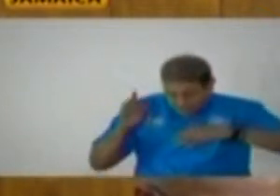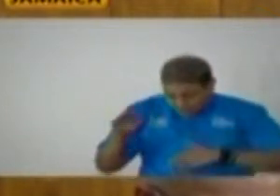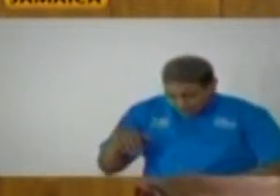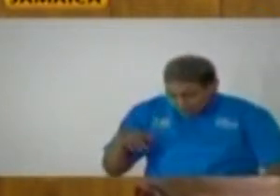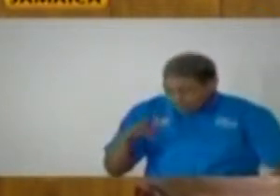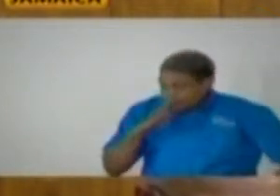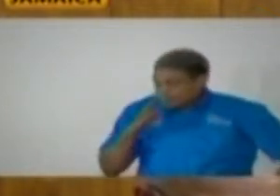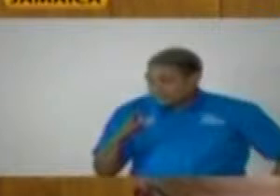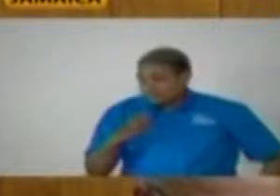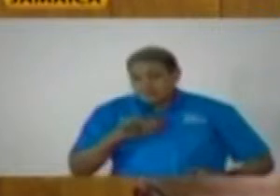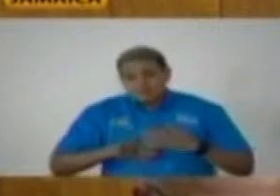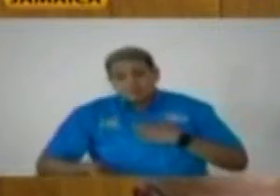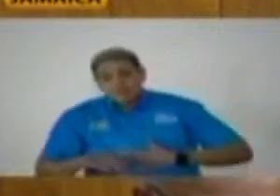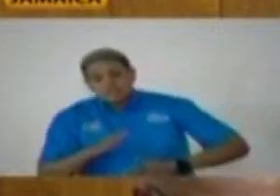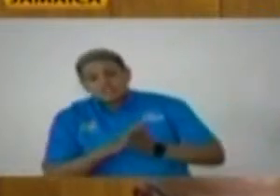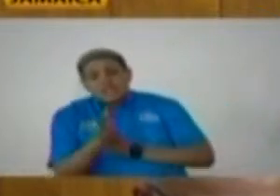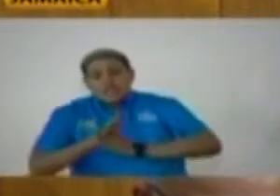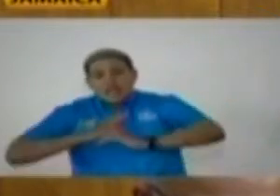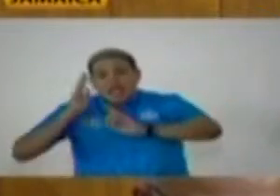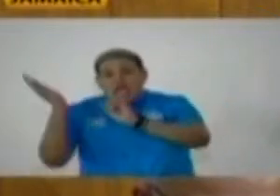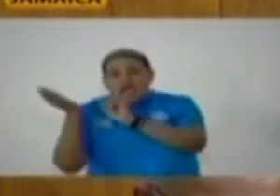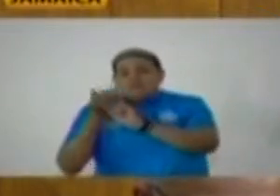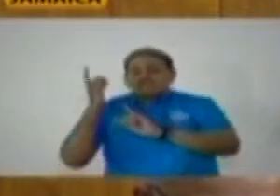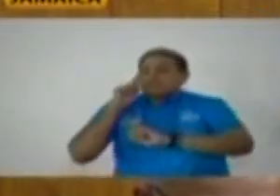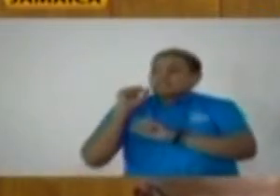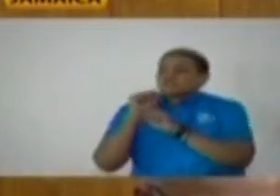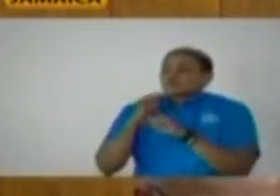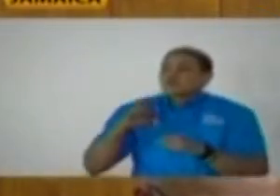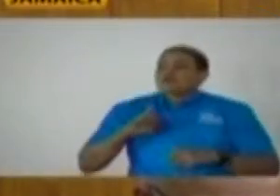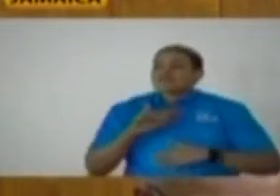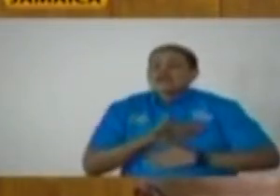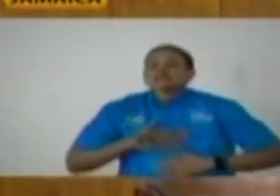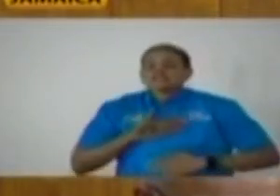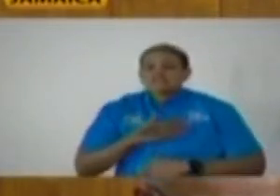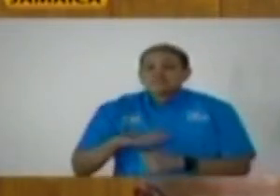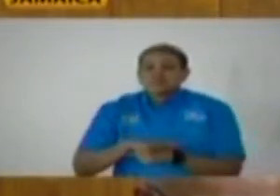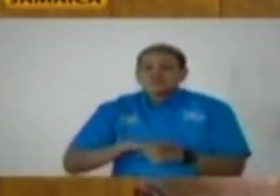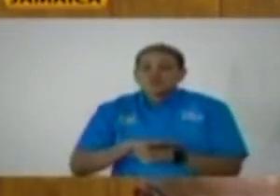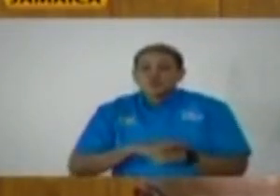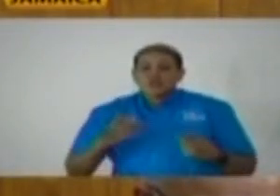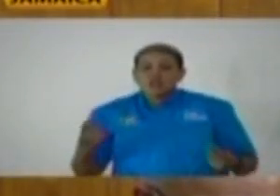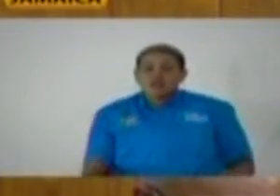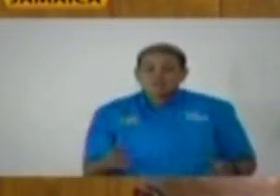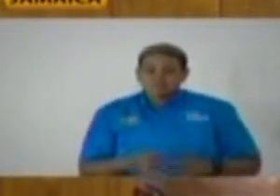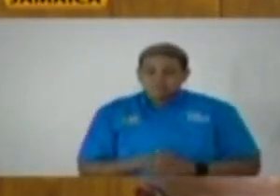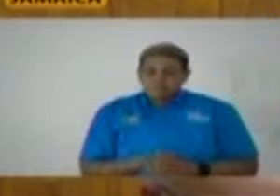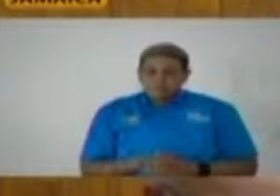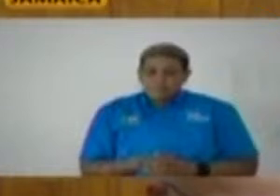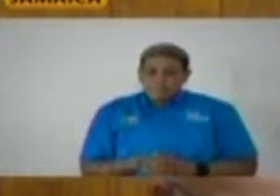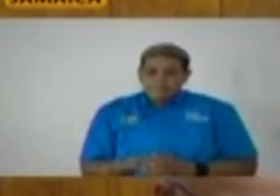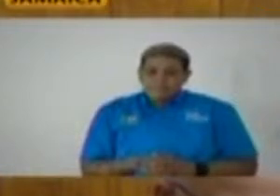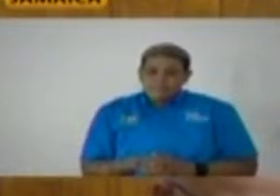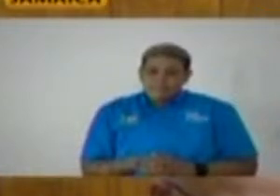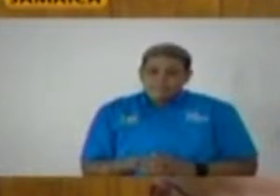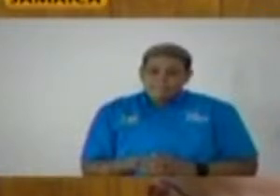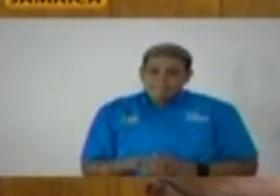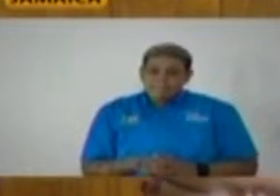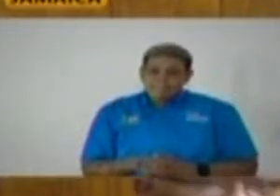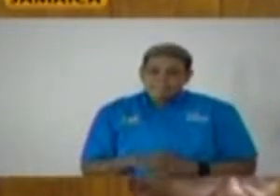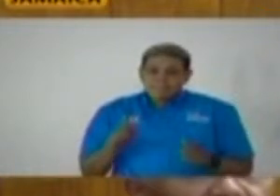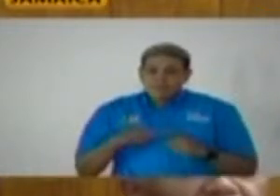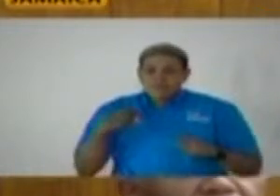a passionate advocate of it, of ensuring that we have the entertainment zones. Right? When I think of the big ones in